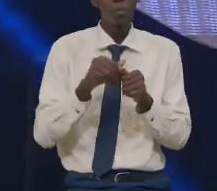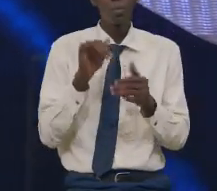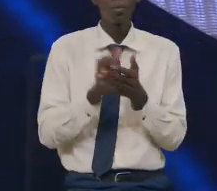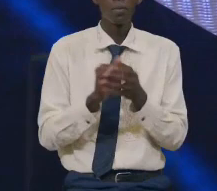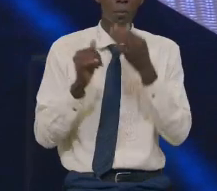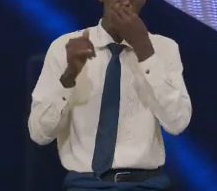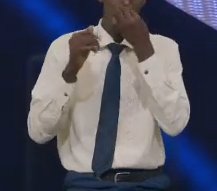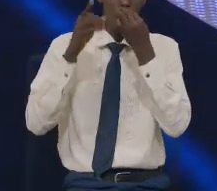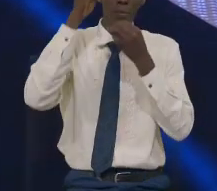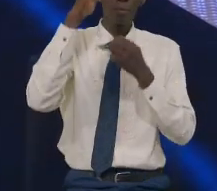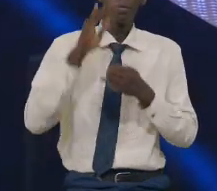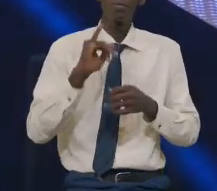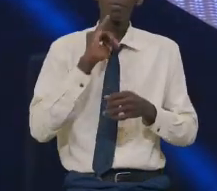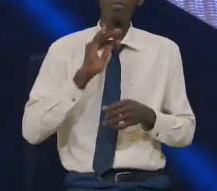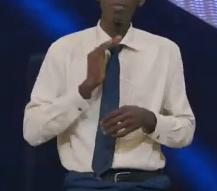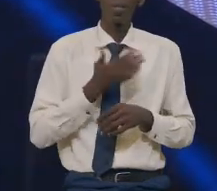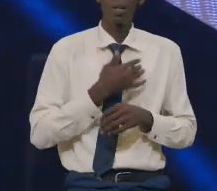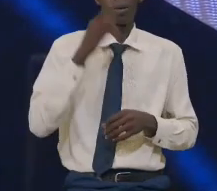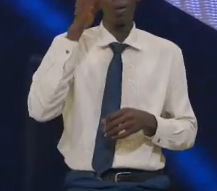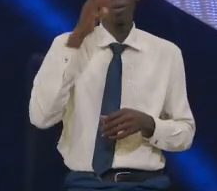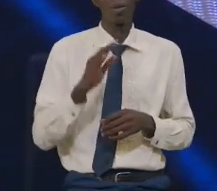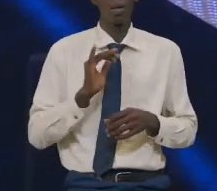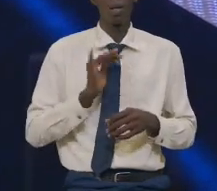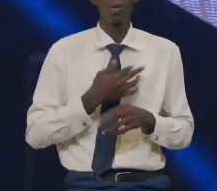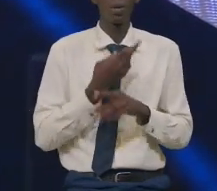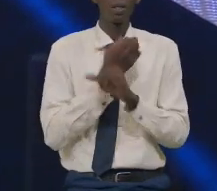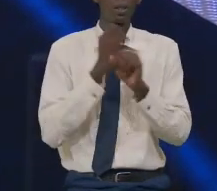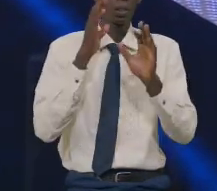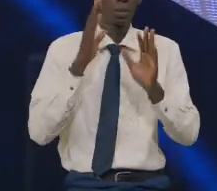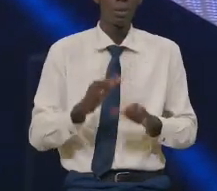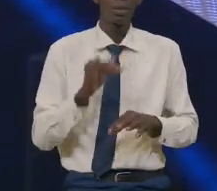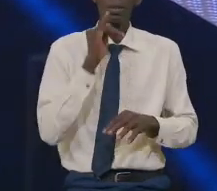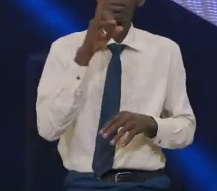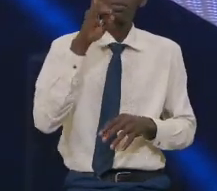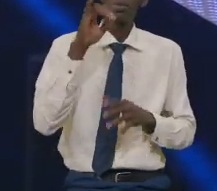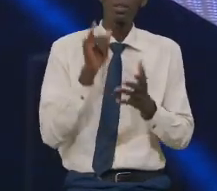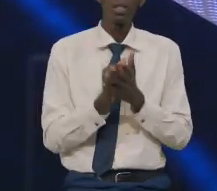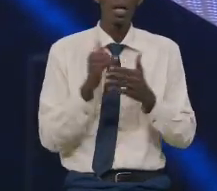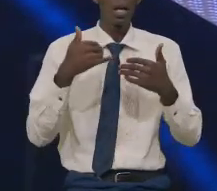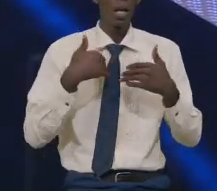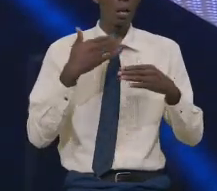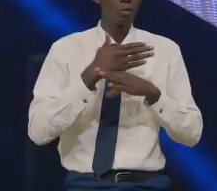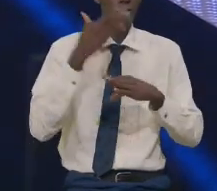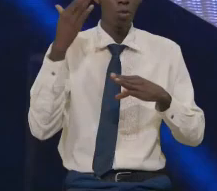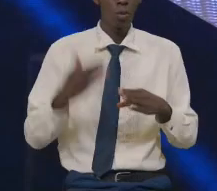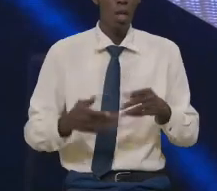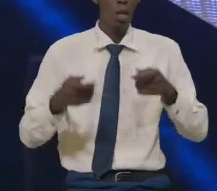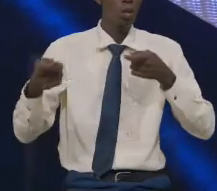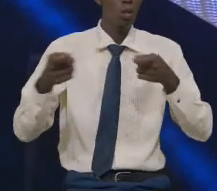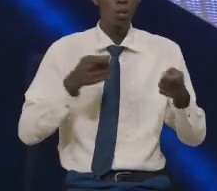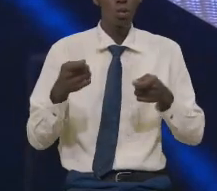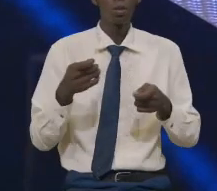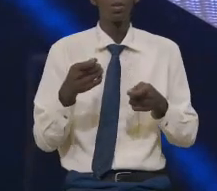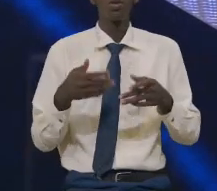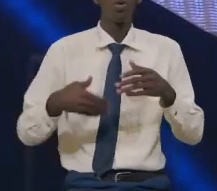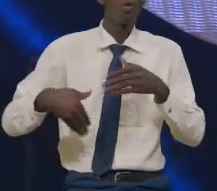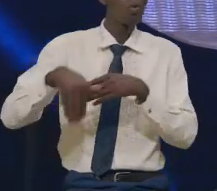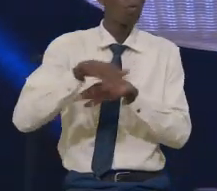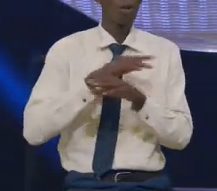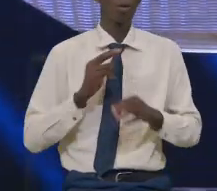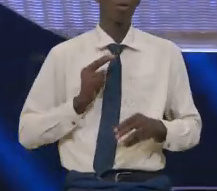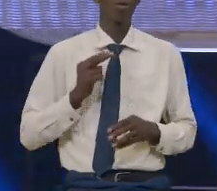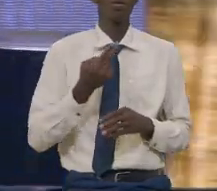our God. God is our Redeemer. And God is the one that has total control and dominion over